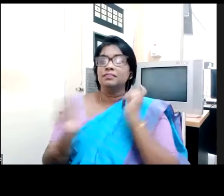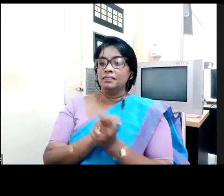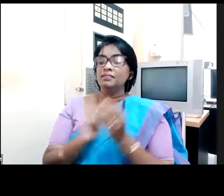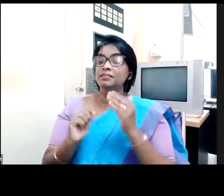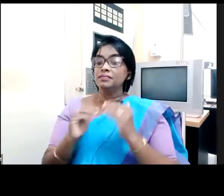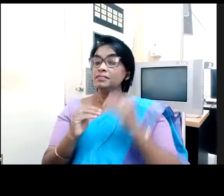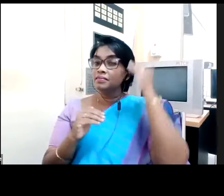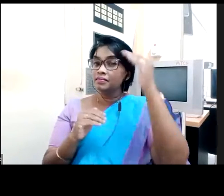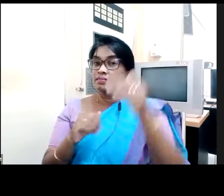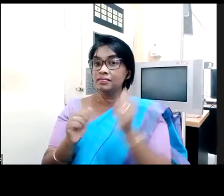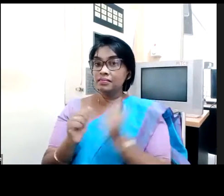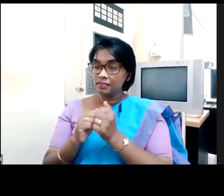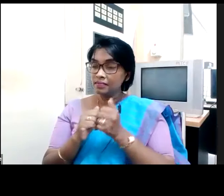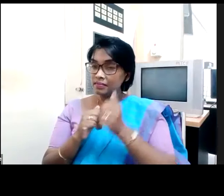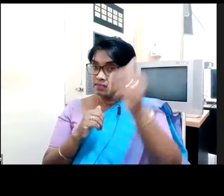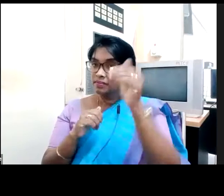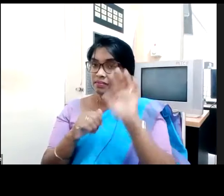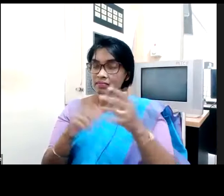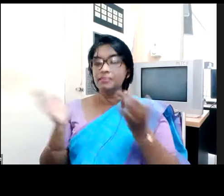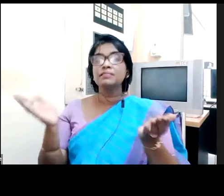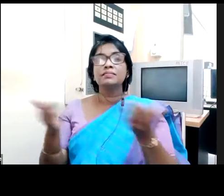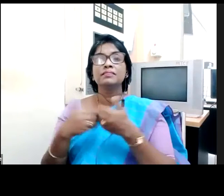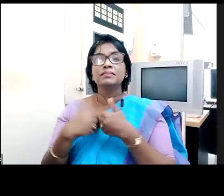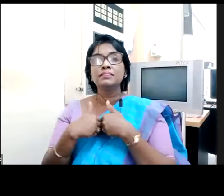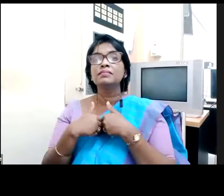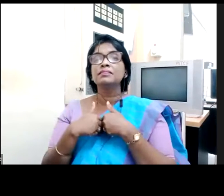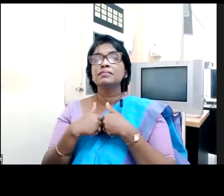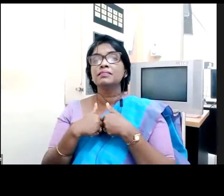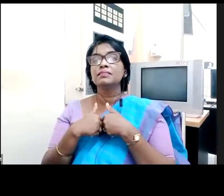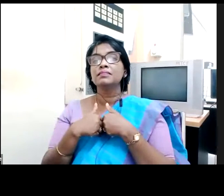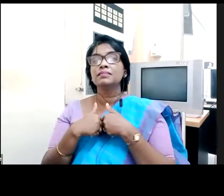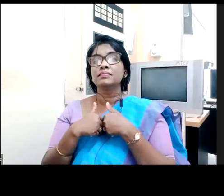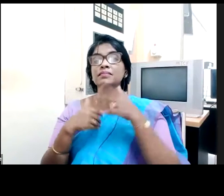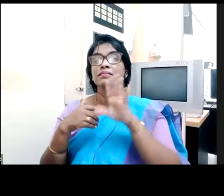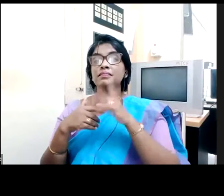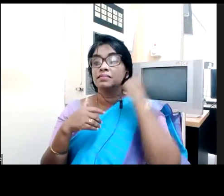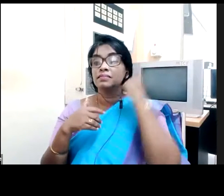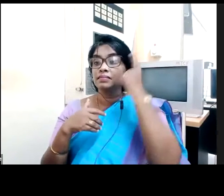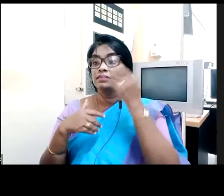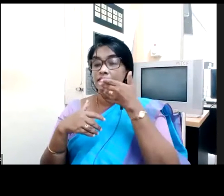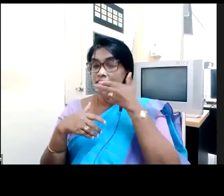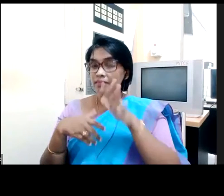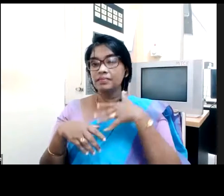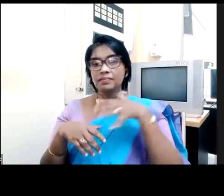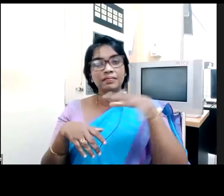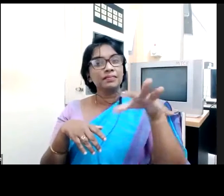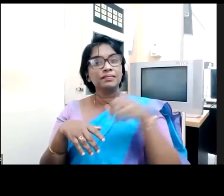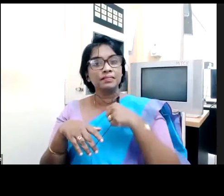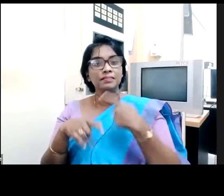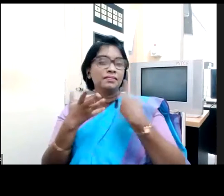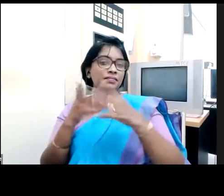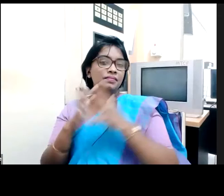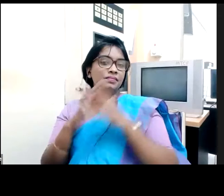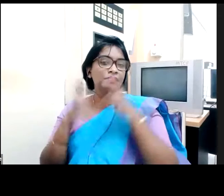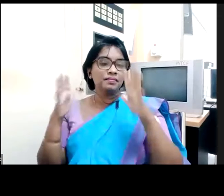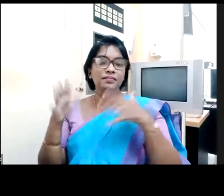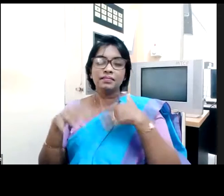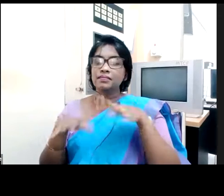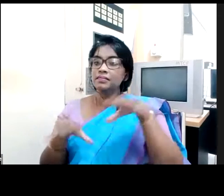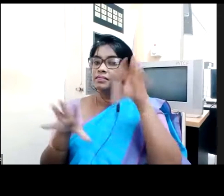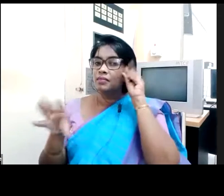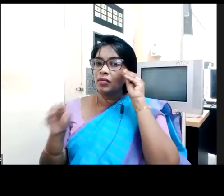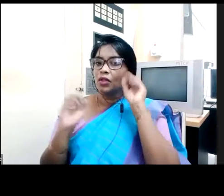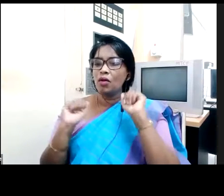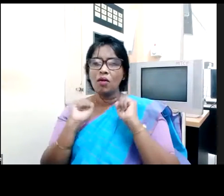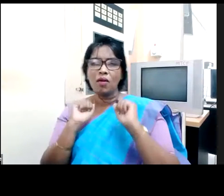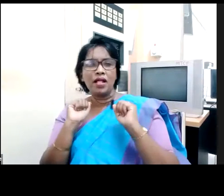to do a lot of reskilling. We need to understand lots more facts, why we need to change, and to get the